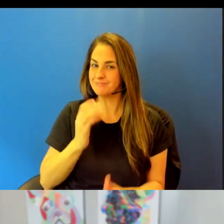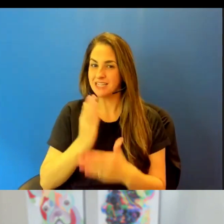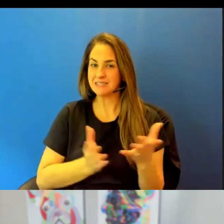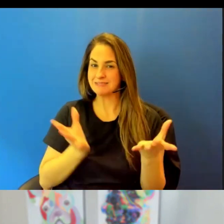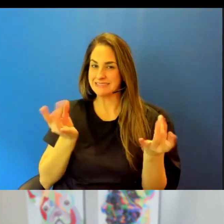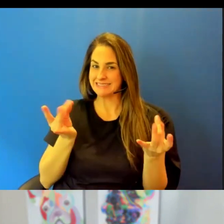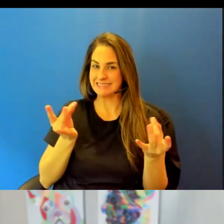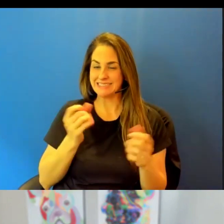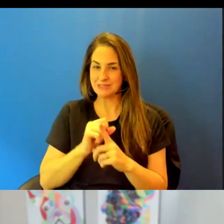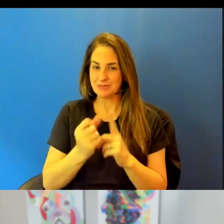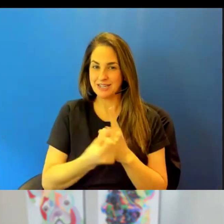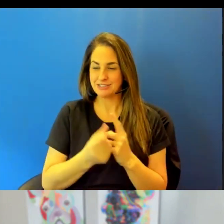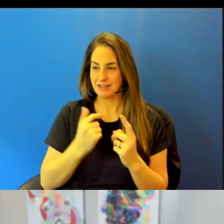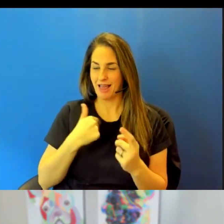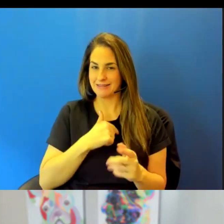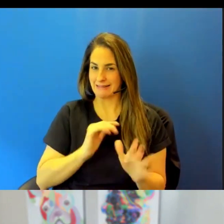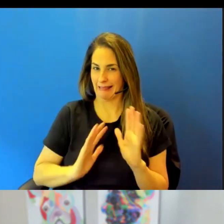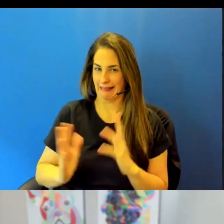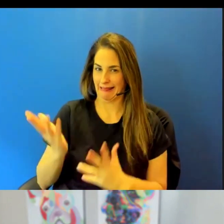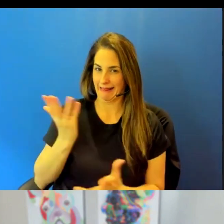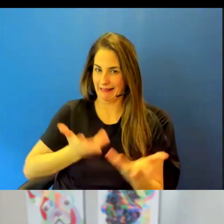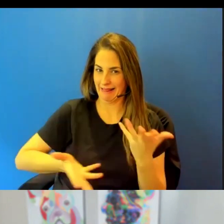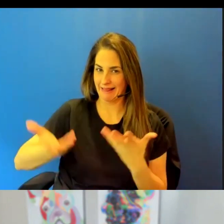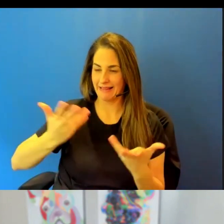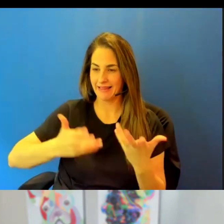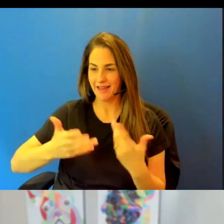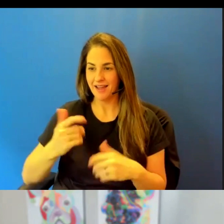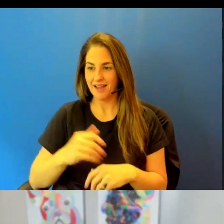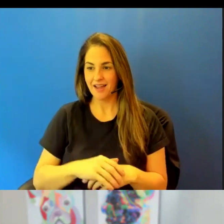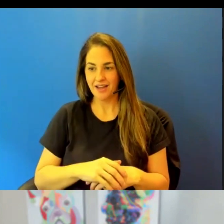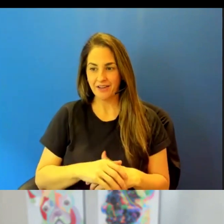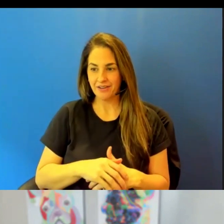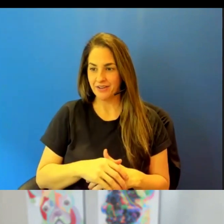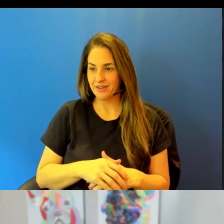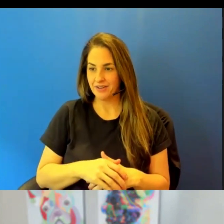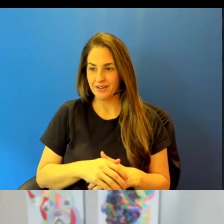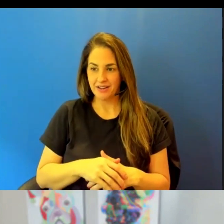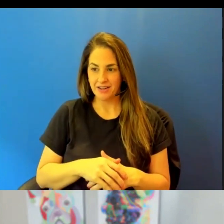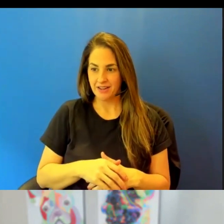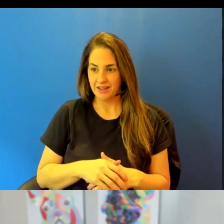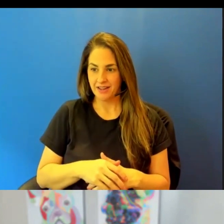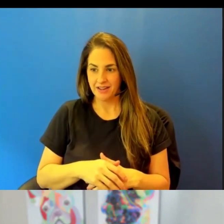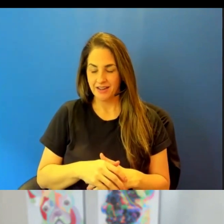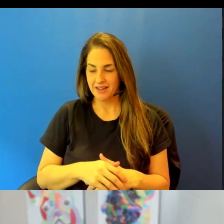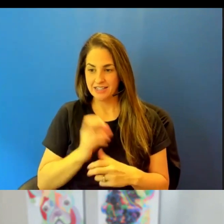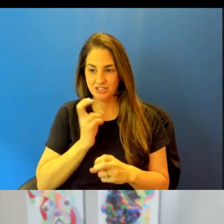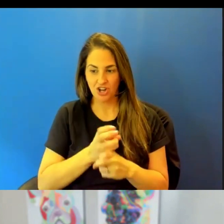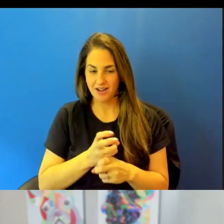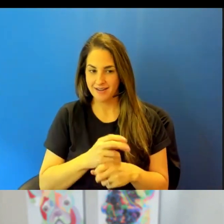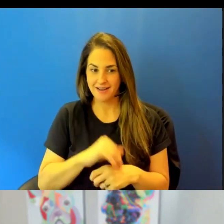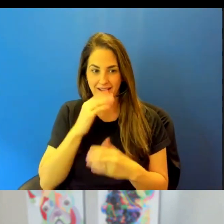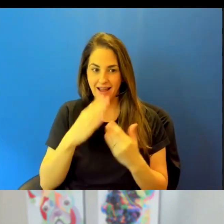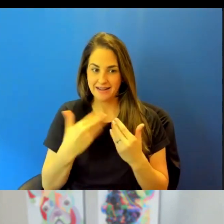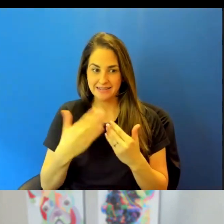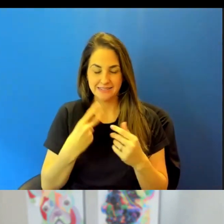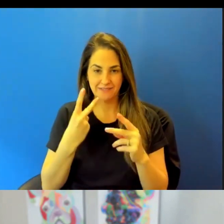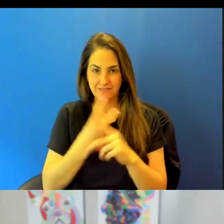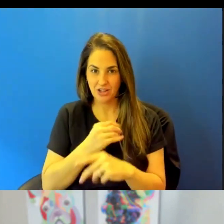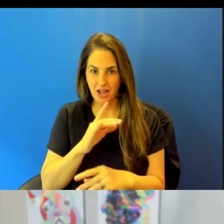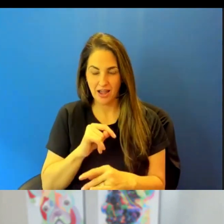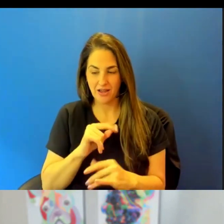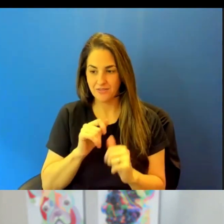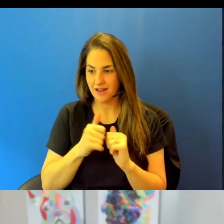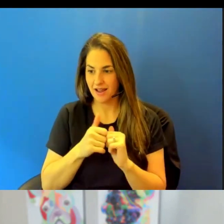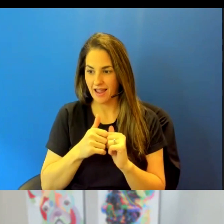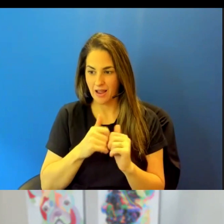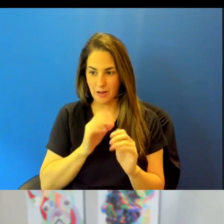all grappling with right now, and some of what we need to do is it's hard and not easy to figure out how we're going to